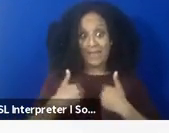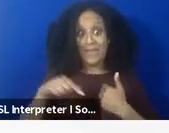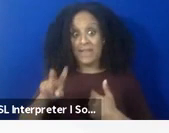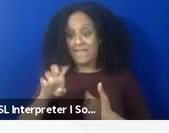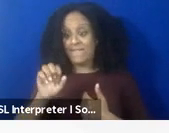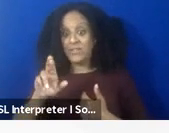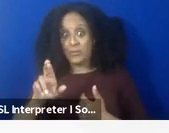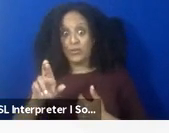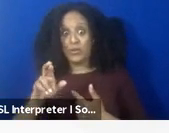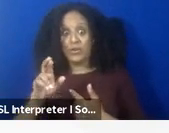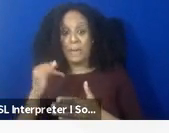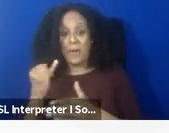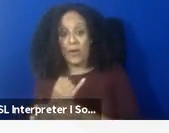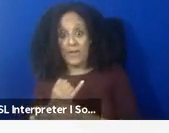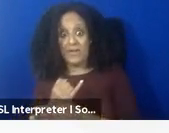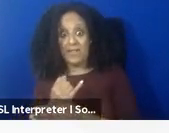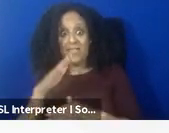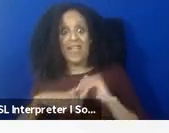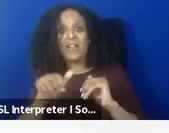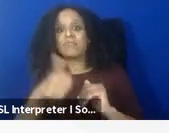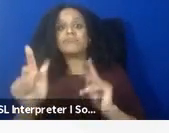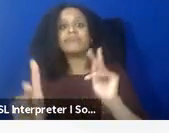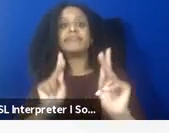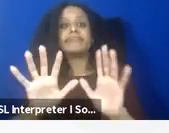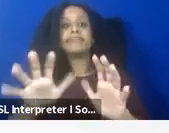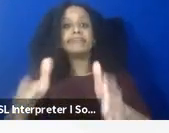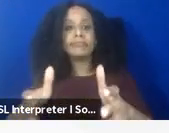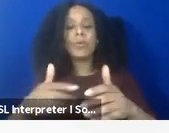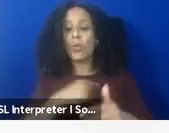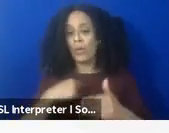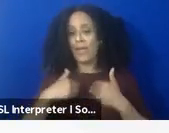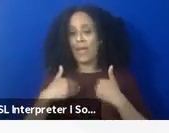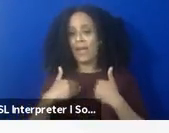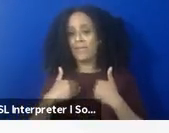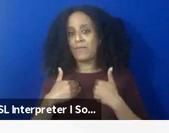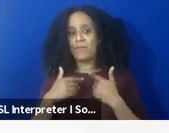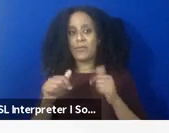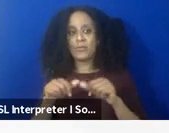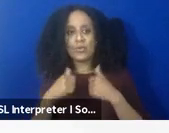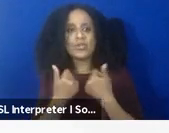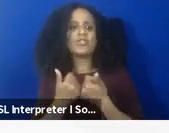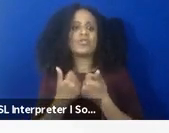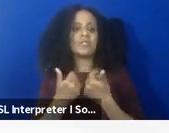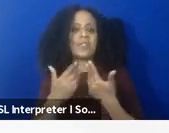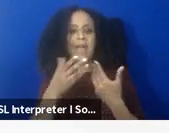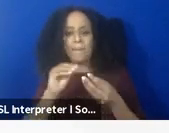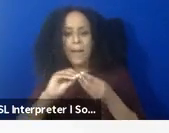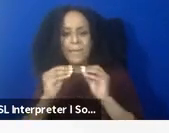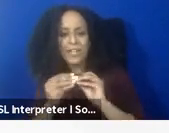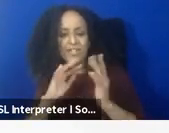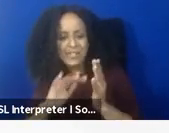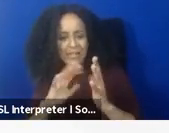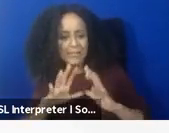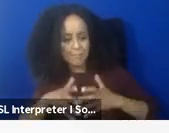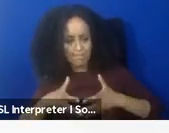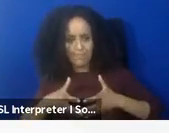than in the general population. We have very strong associations observed in large population-based studies. And though the